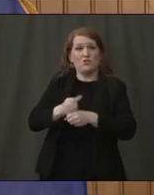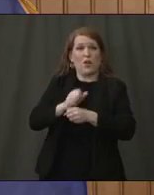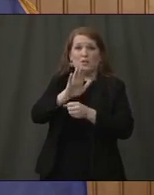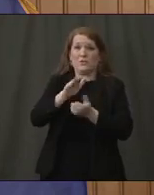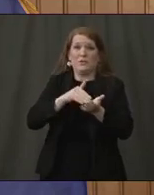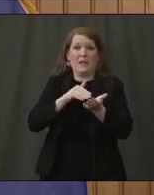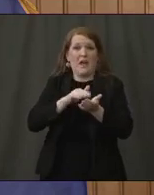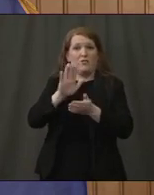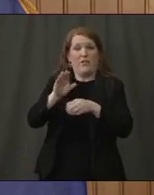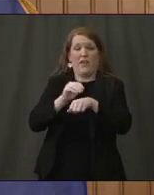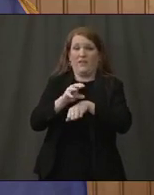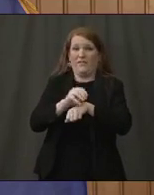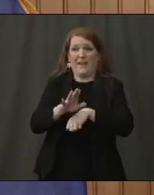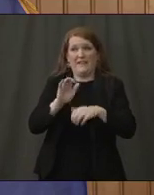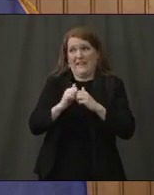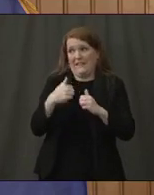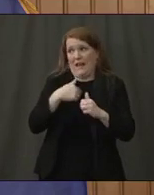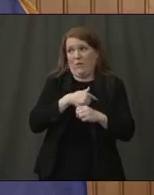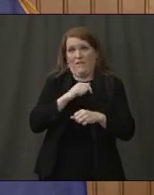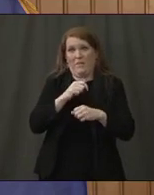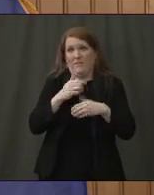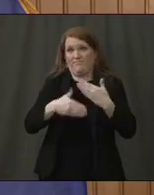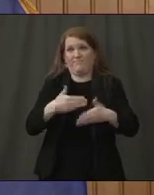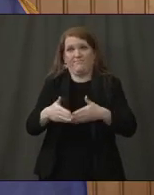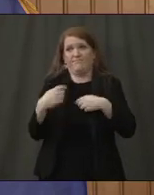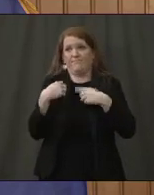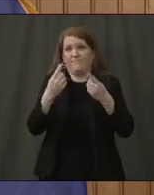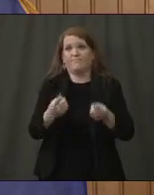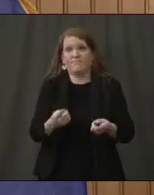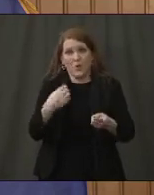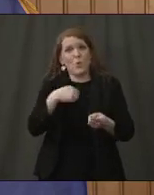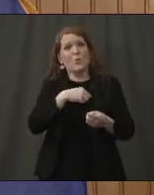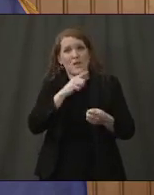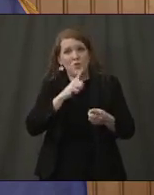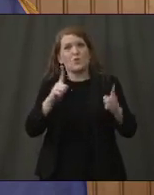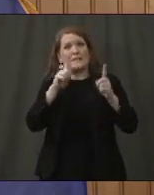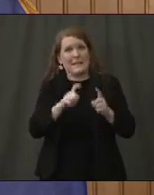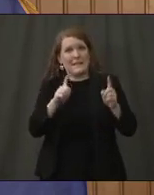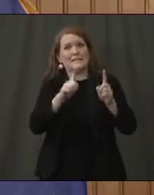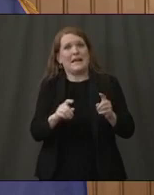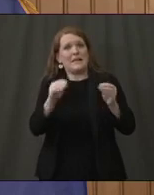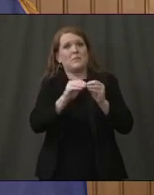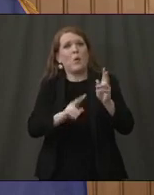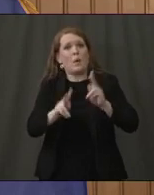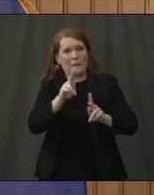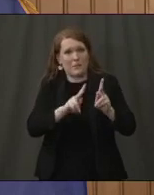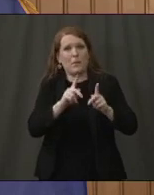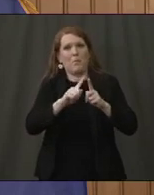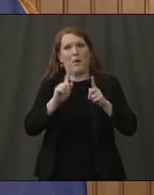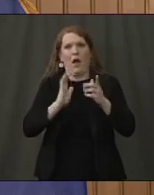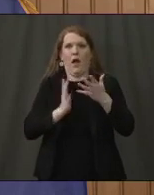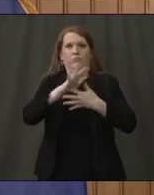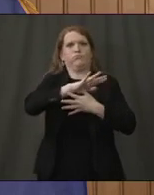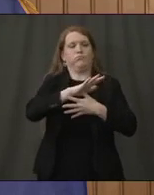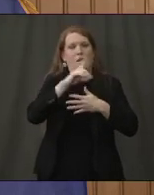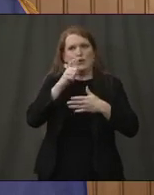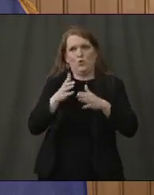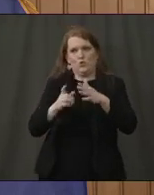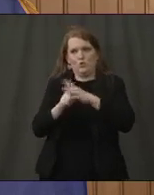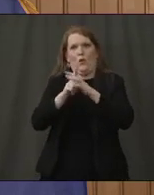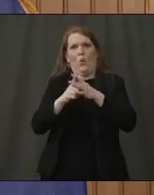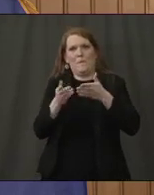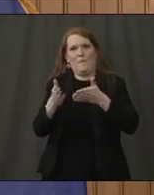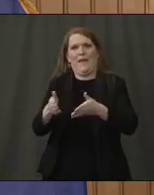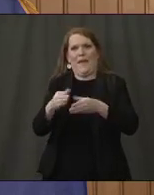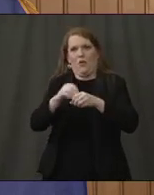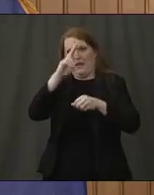that's how it's been working. We are able to test more and more people. Our focus, our priorities are those who are there at the hospital. I told you we've been able to